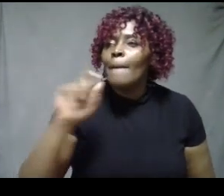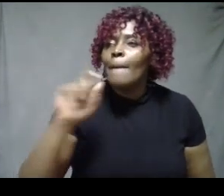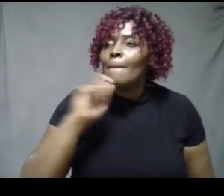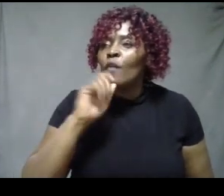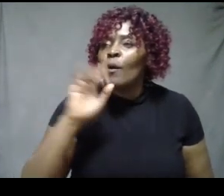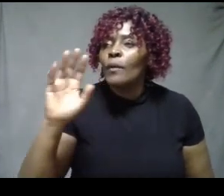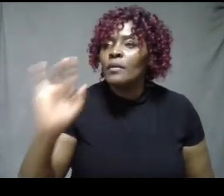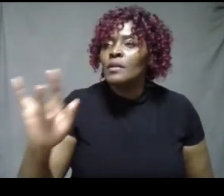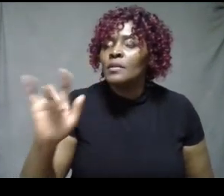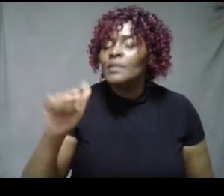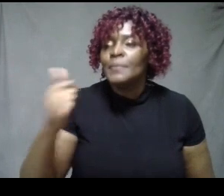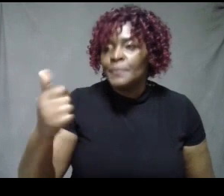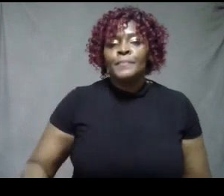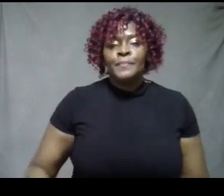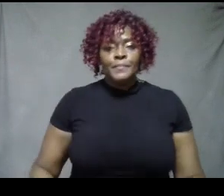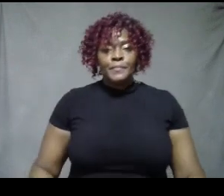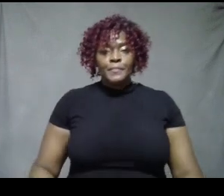There you go.